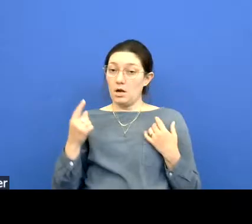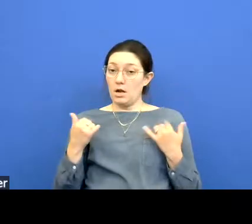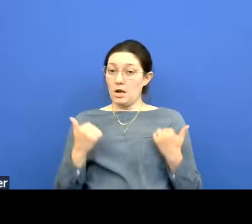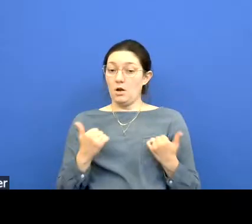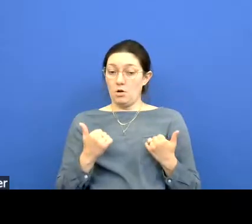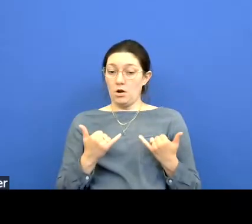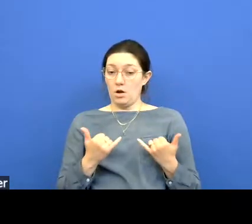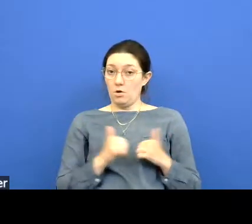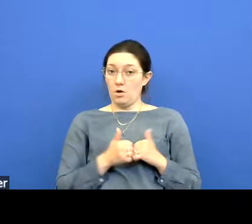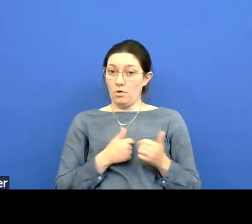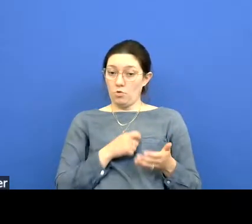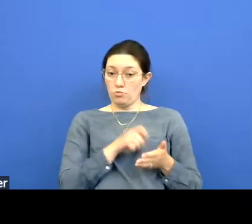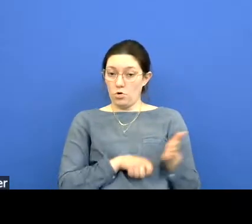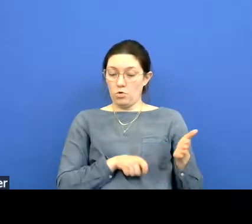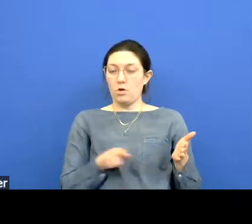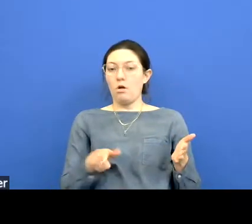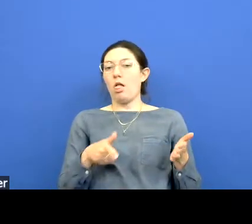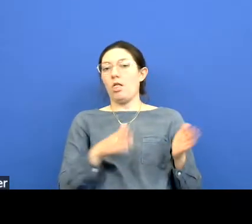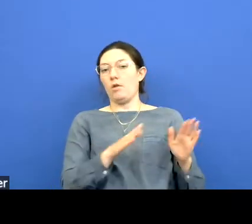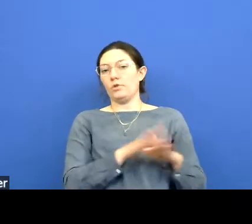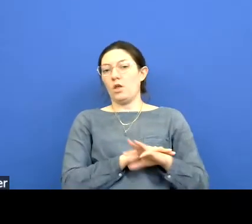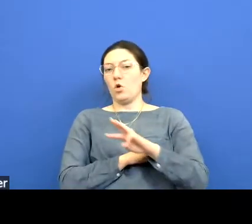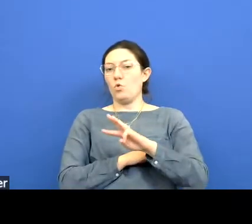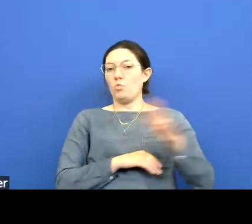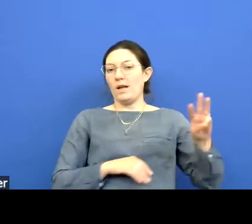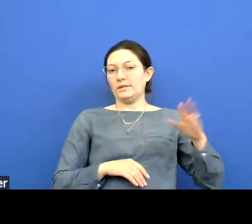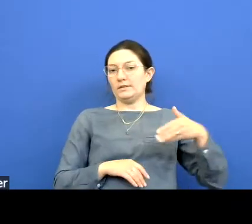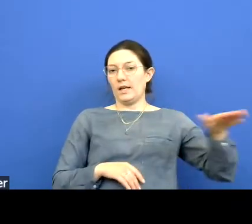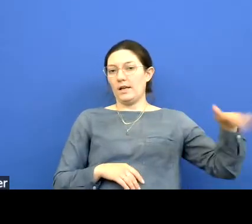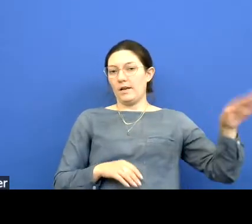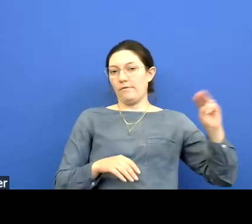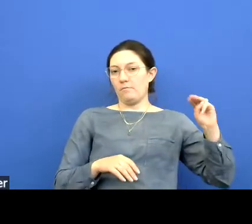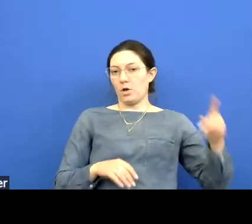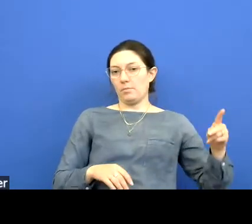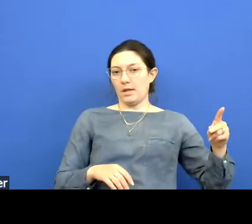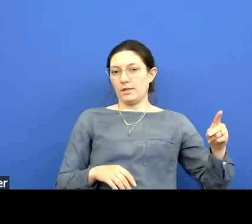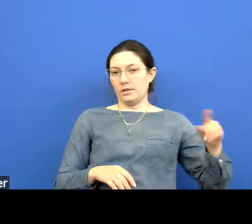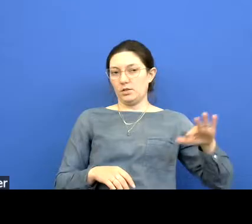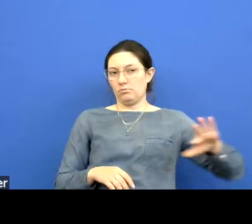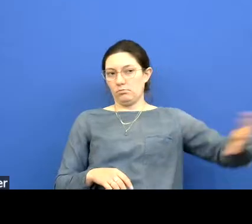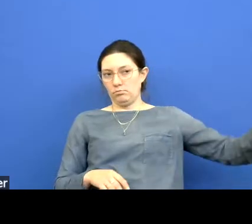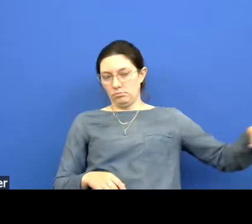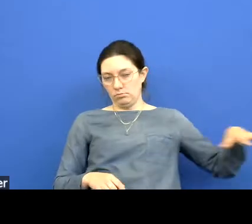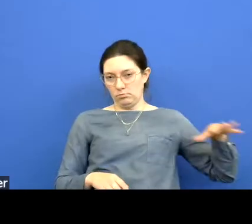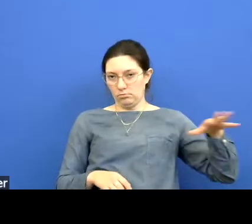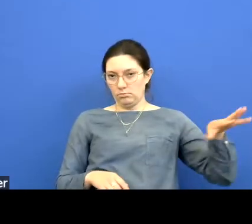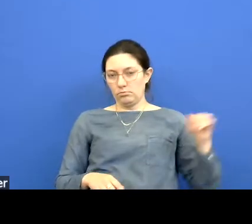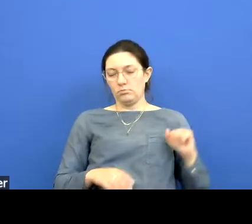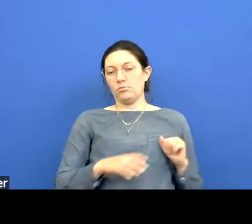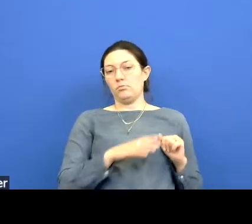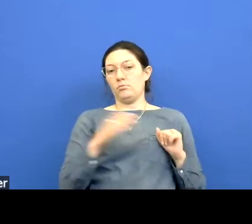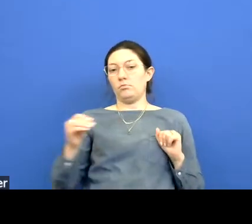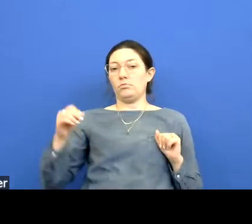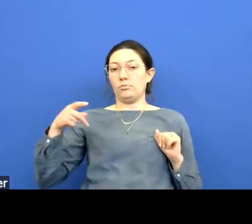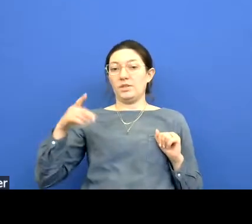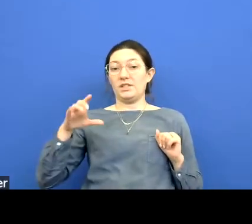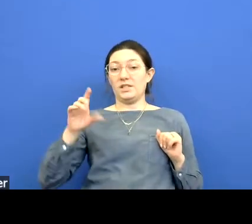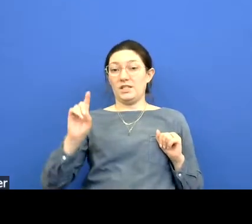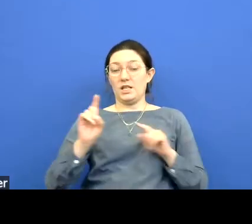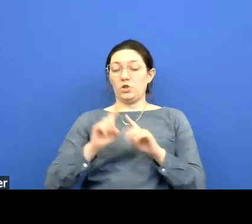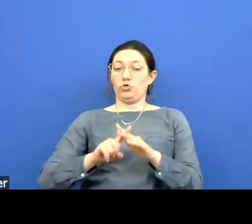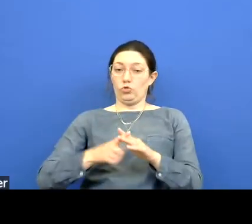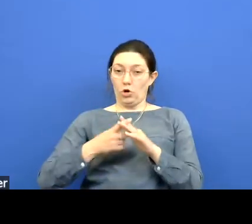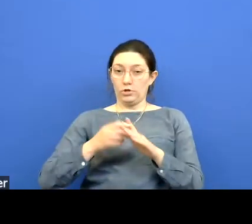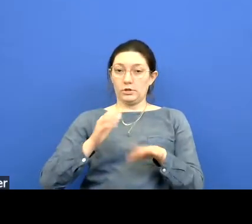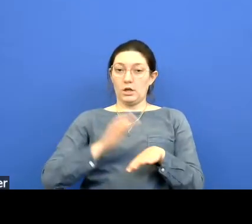allows them to be on the west side of Marketplace Drive. And the PCD starts